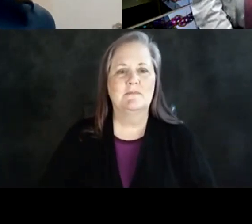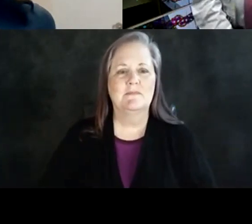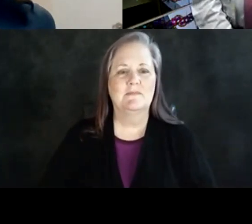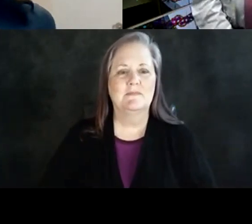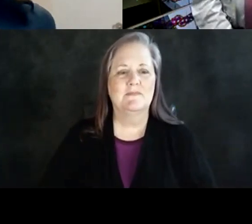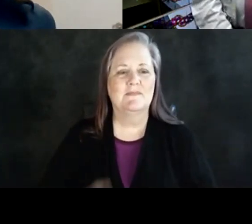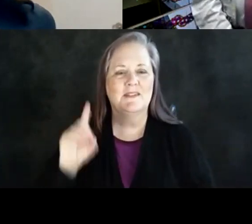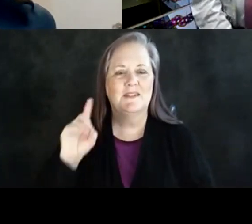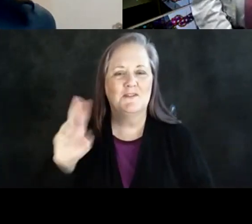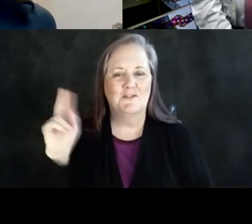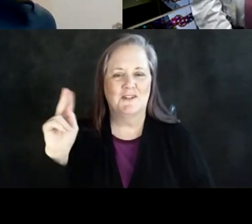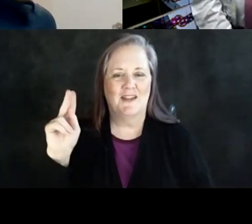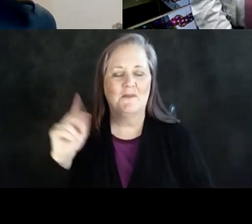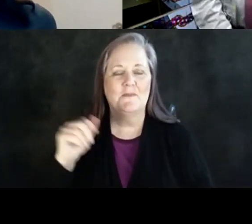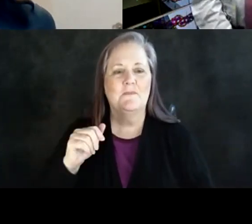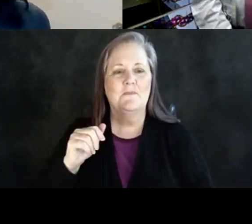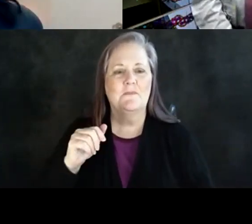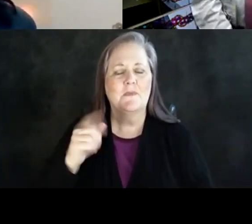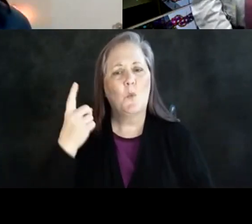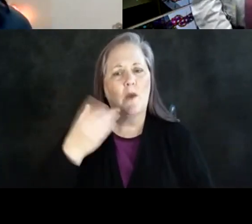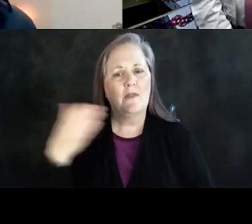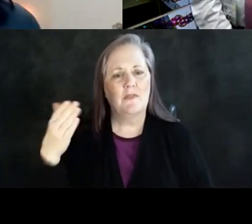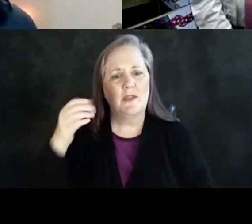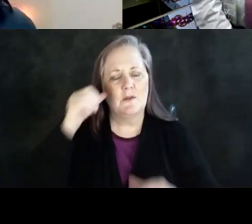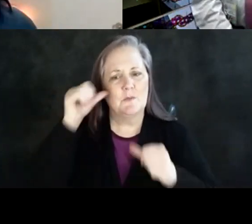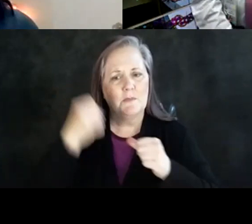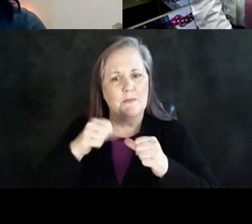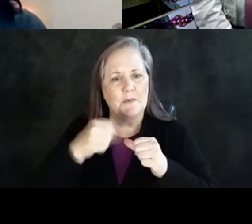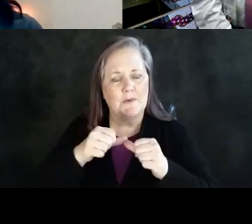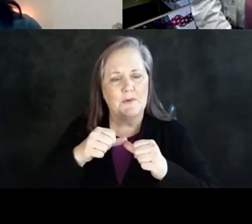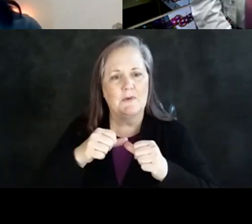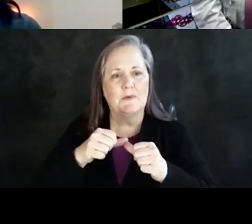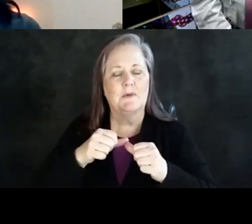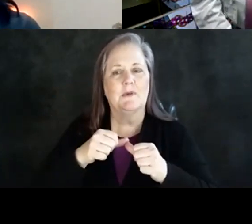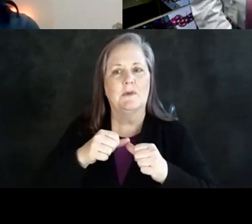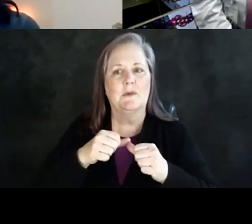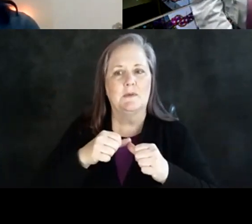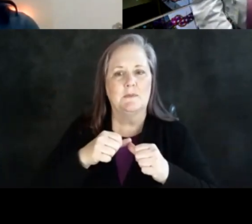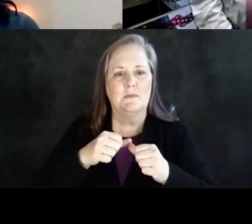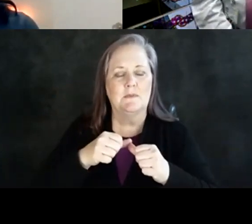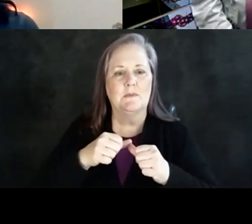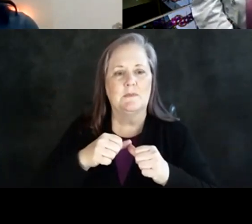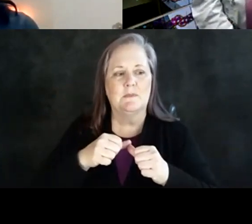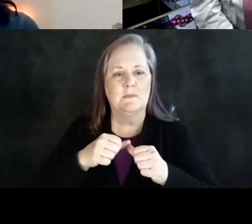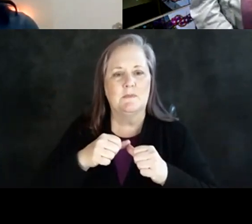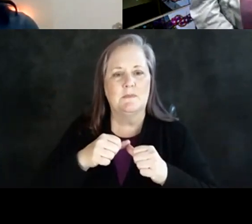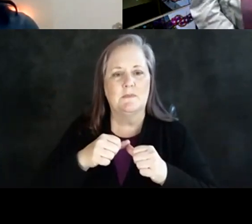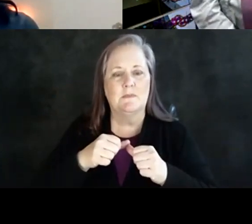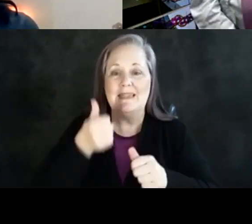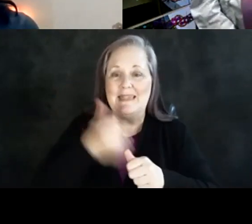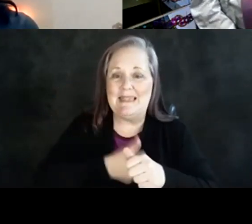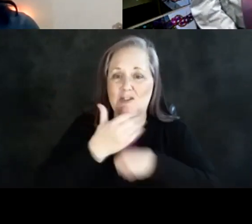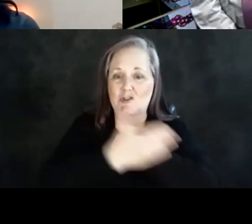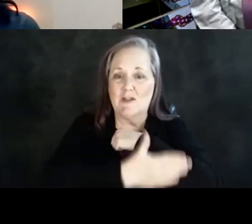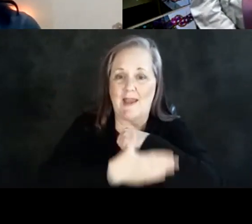Maybe I'll take that one. I think one thing to recognize is that each of the